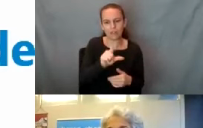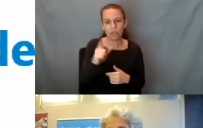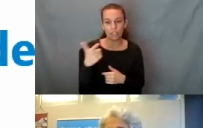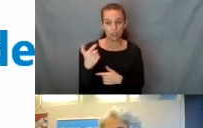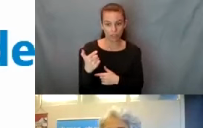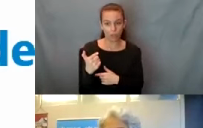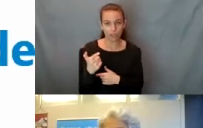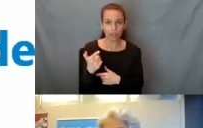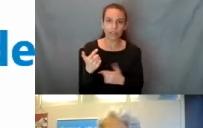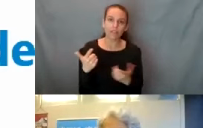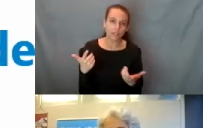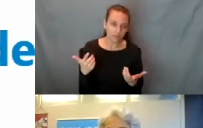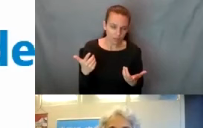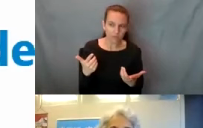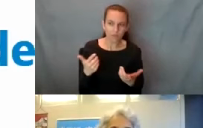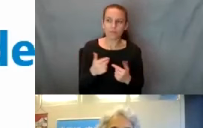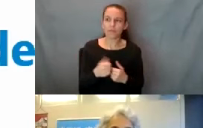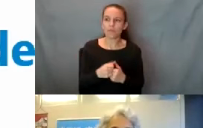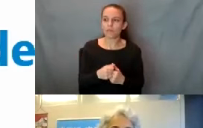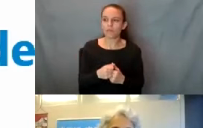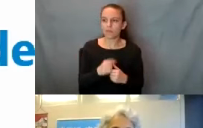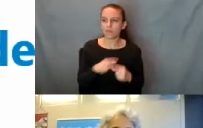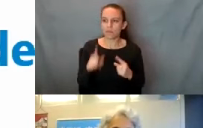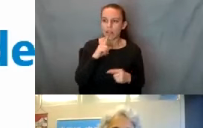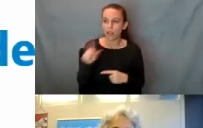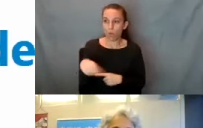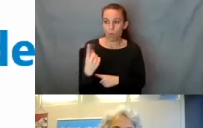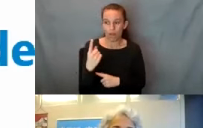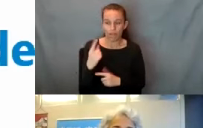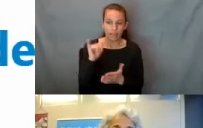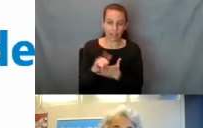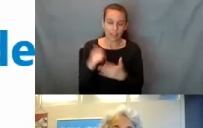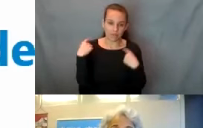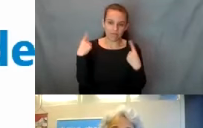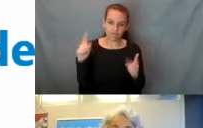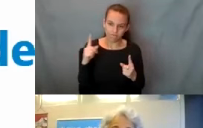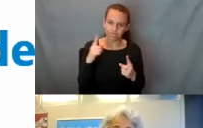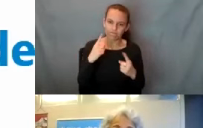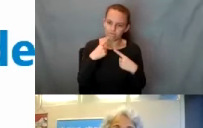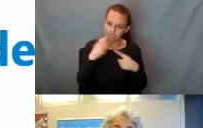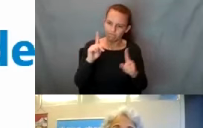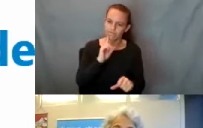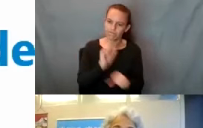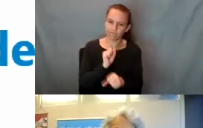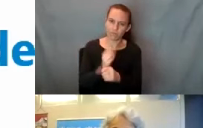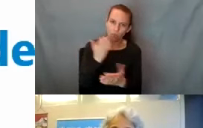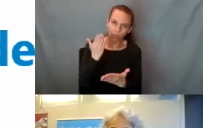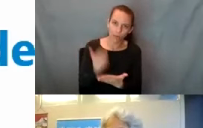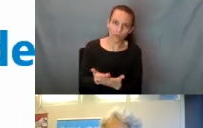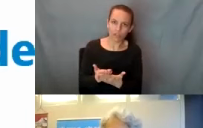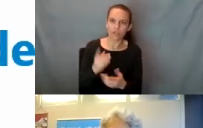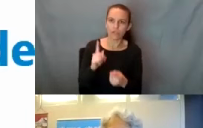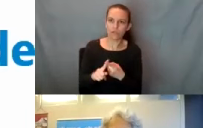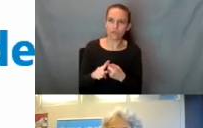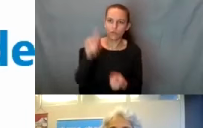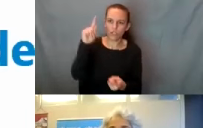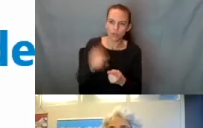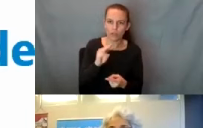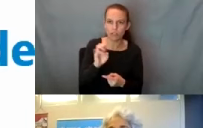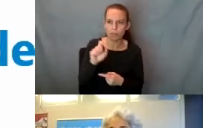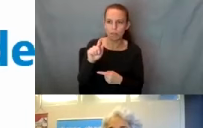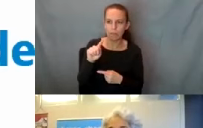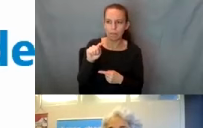you know, the only one that's really proven to be effective so far in reducing mortality is dexamethasone, which is a drug that's